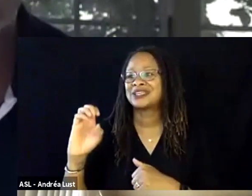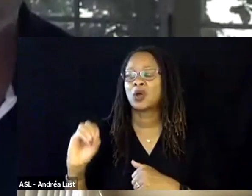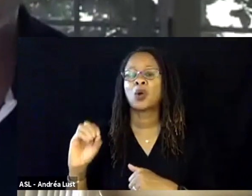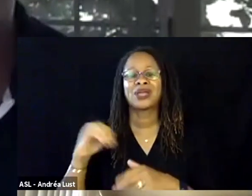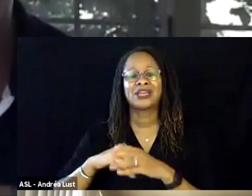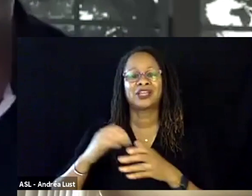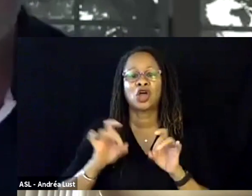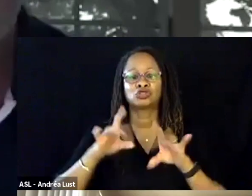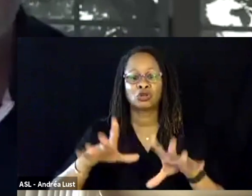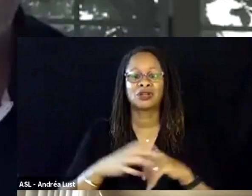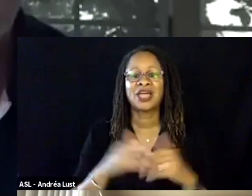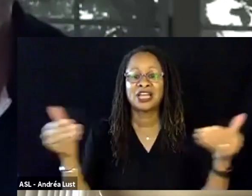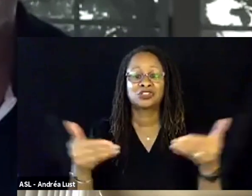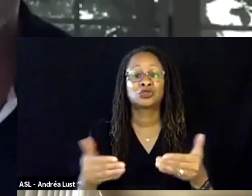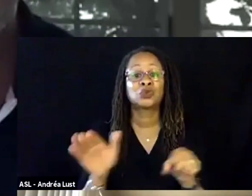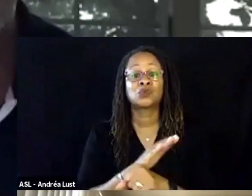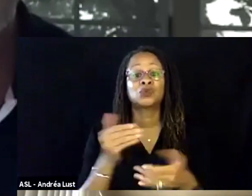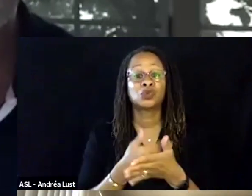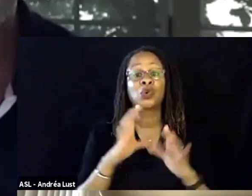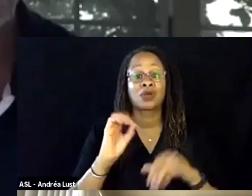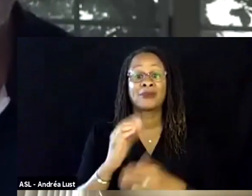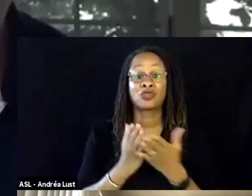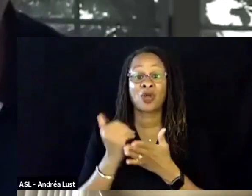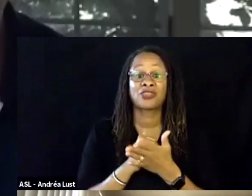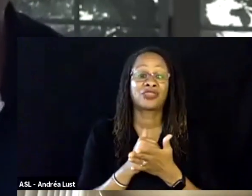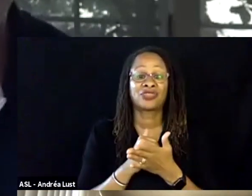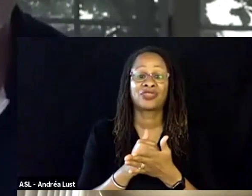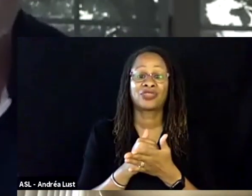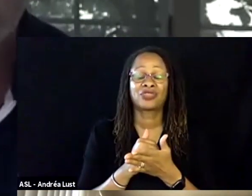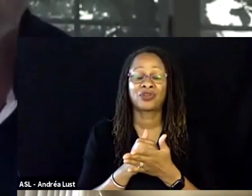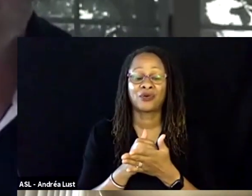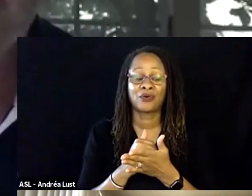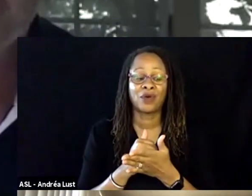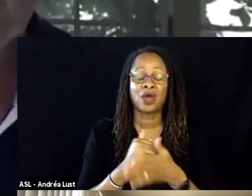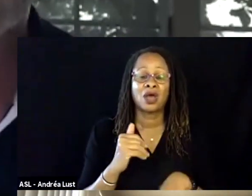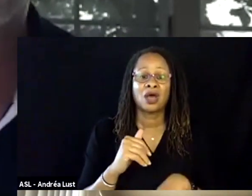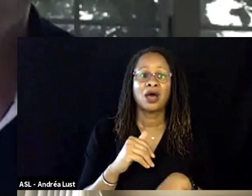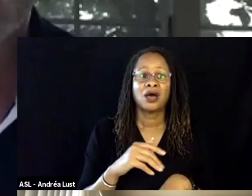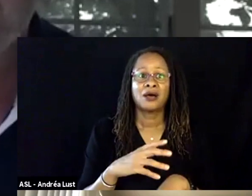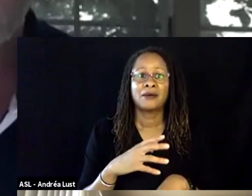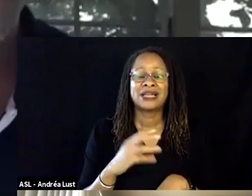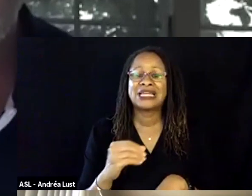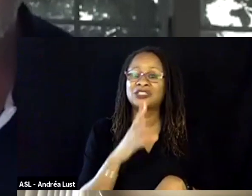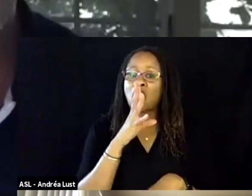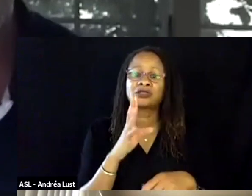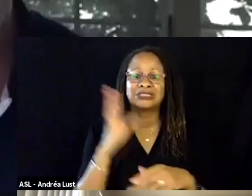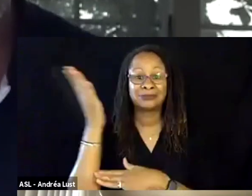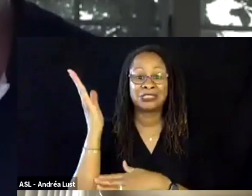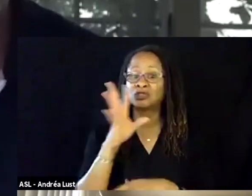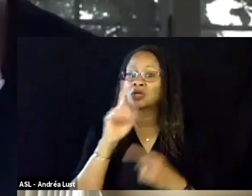being introduced to his entire new company. And throughout his entire speech, he talked about his partner. Now he is straight and married to a woman, but he never referenced her